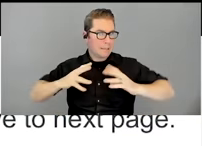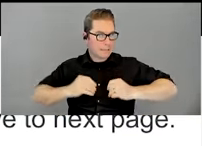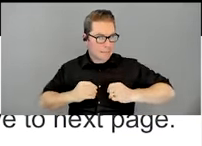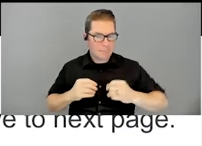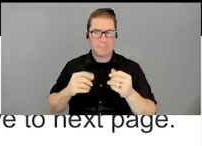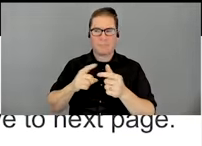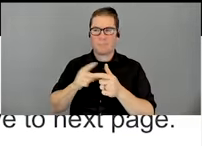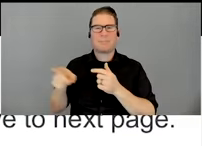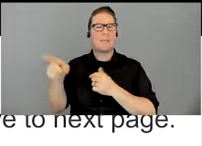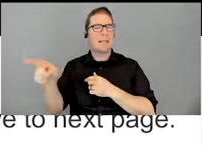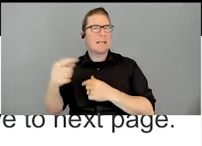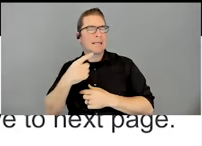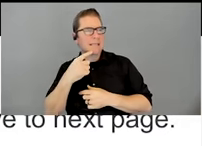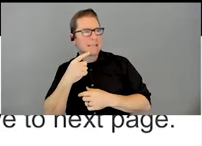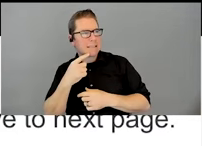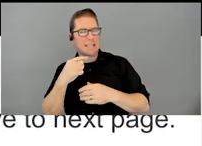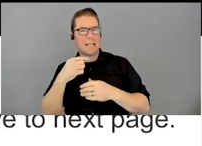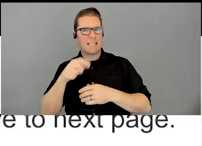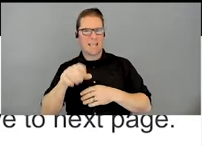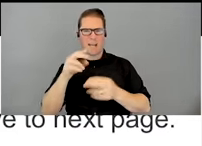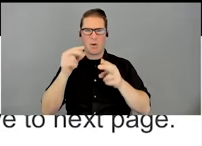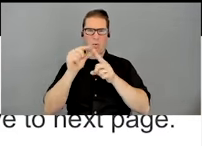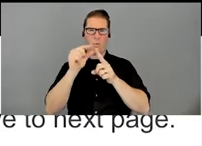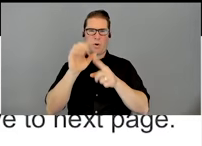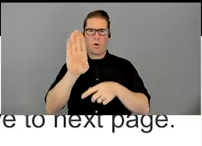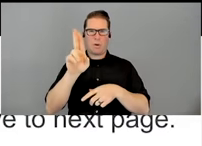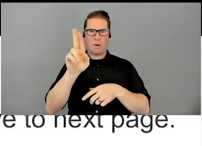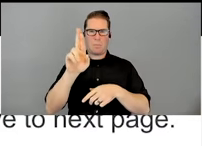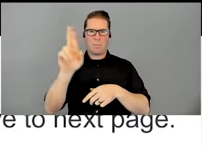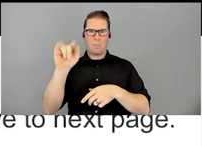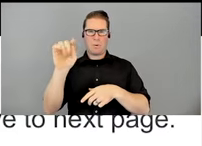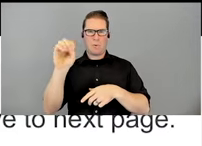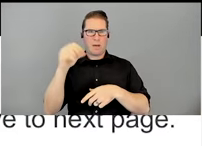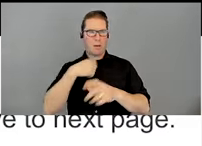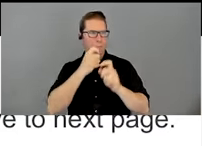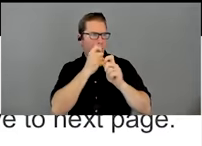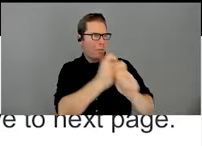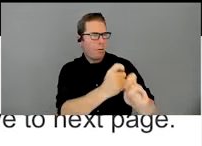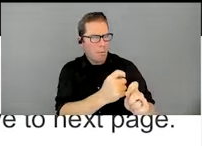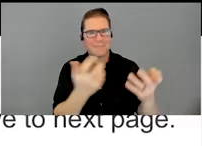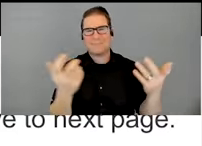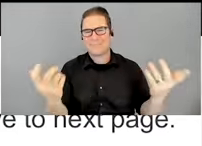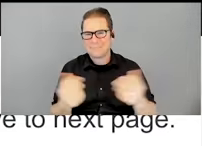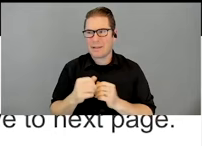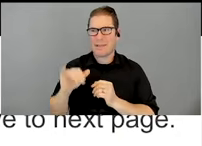end, and then you'll be able to come to campus and get your prize if you win.